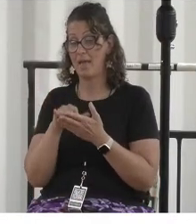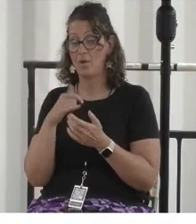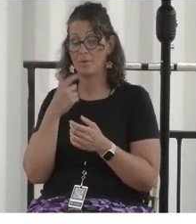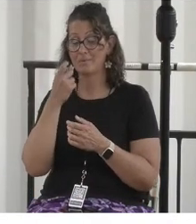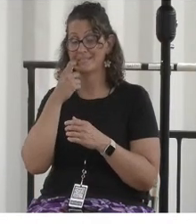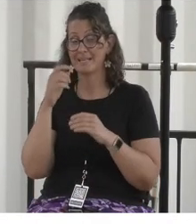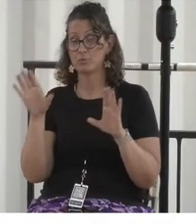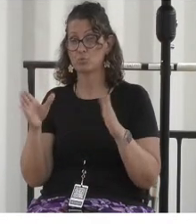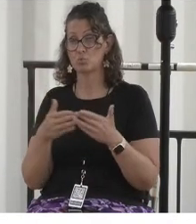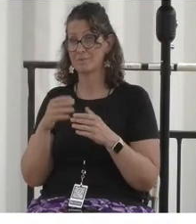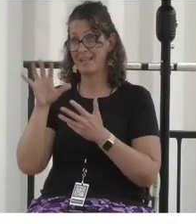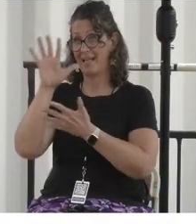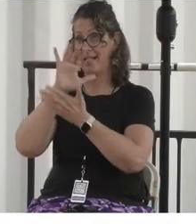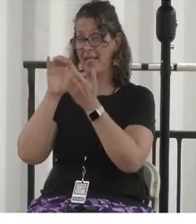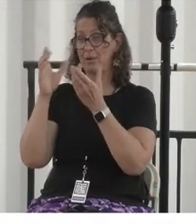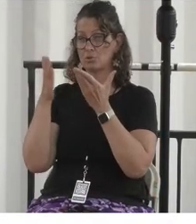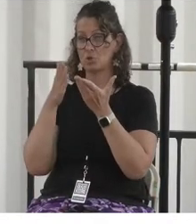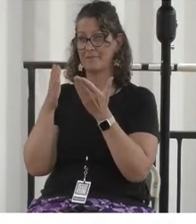that